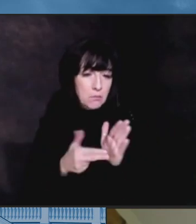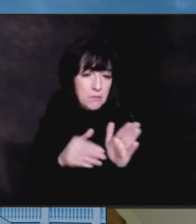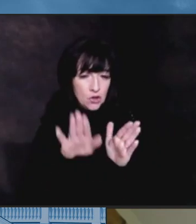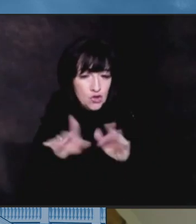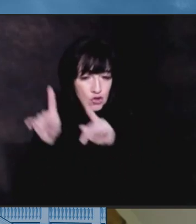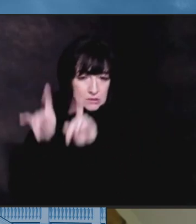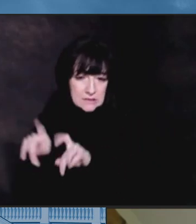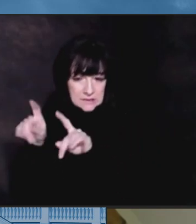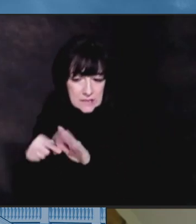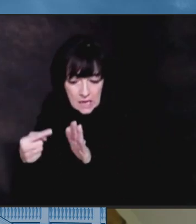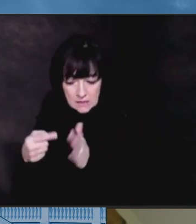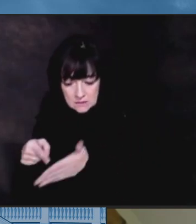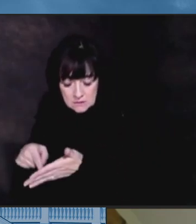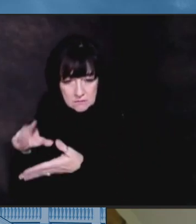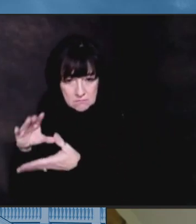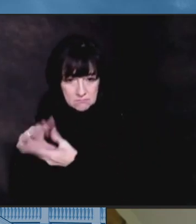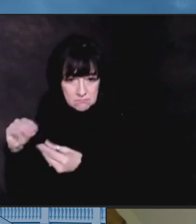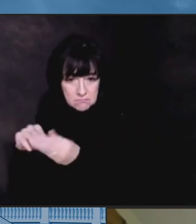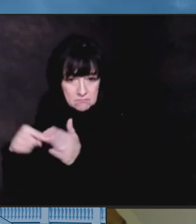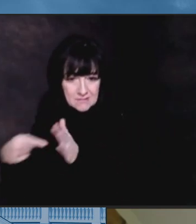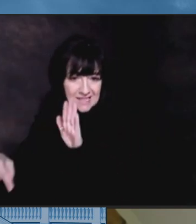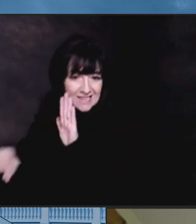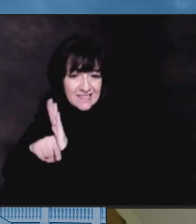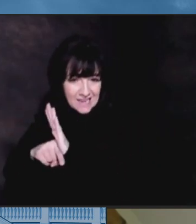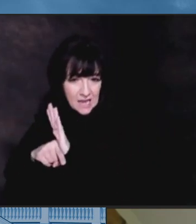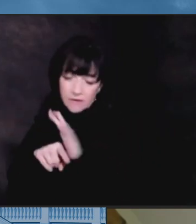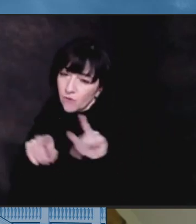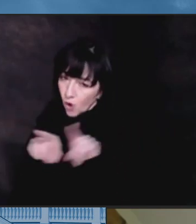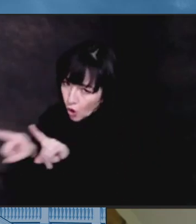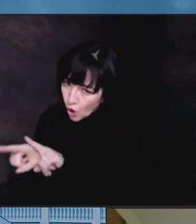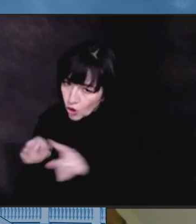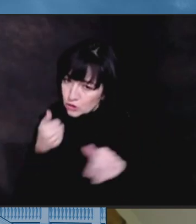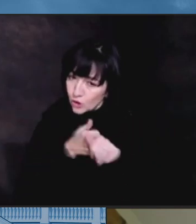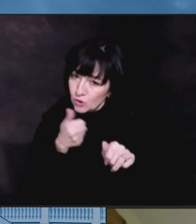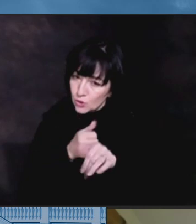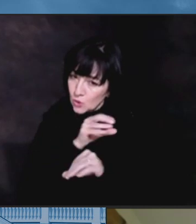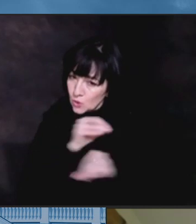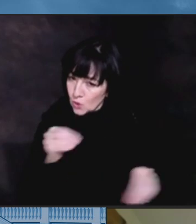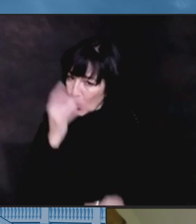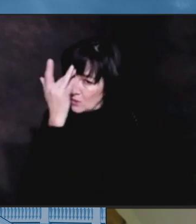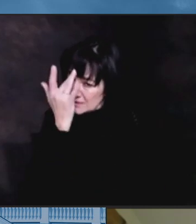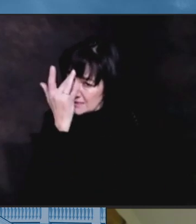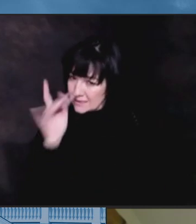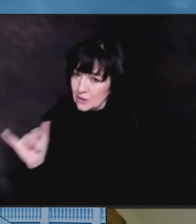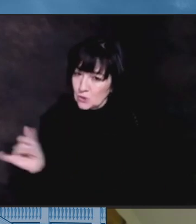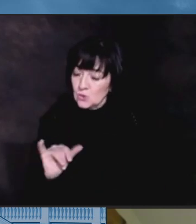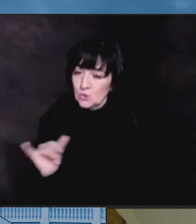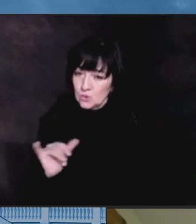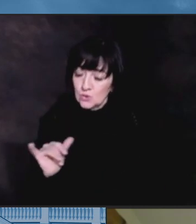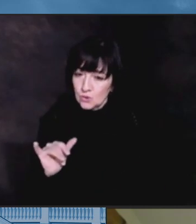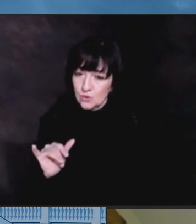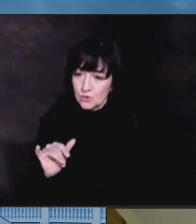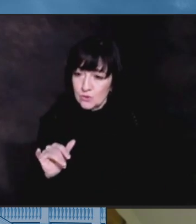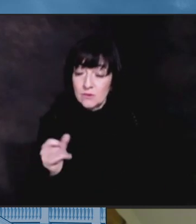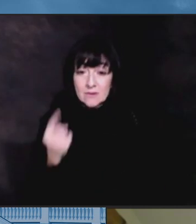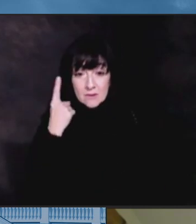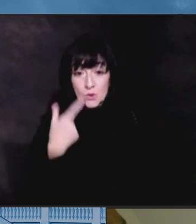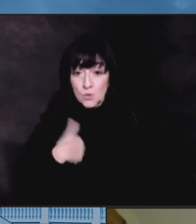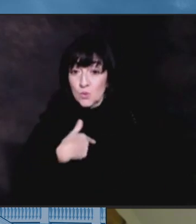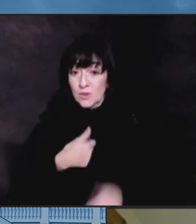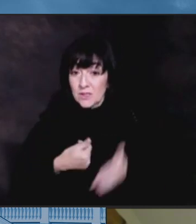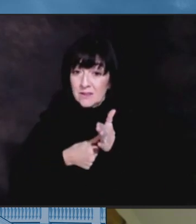7-day, you must not have symptoms. Additionally, on the next slide, we really highlight the importance